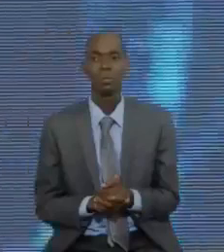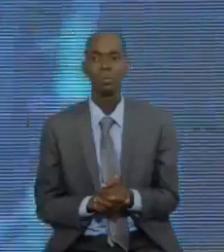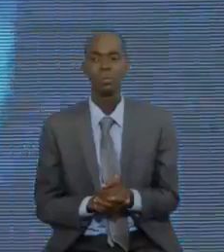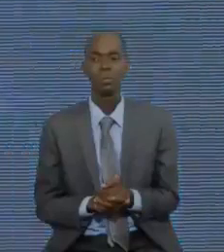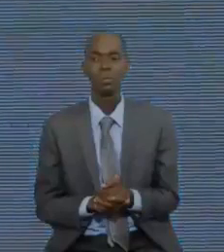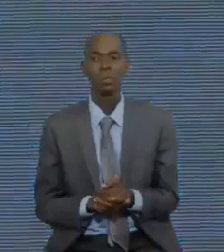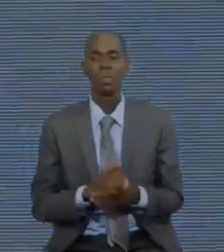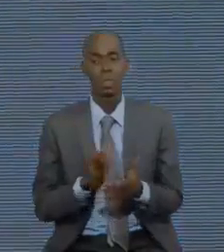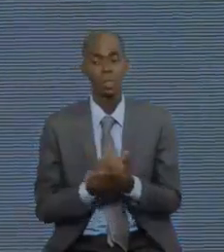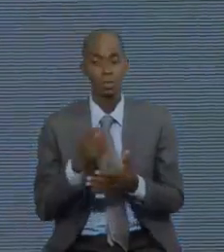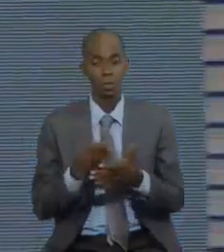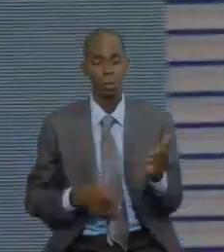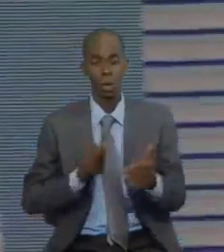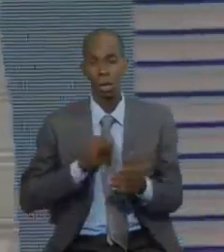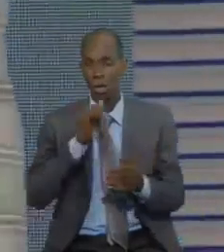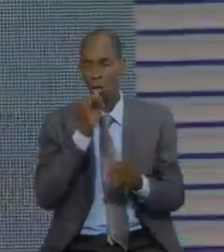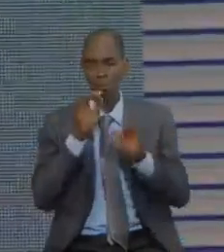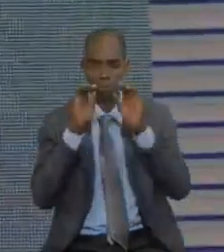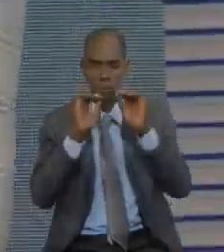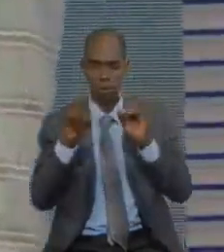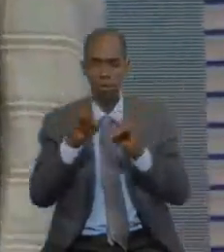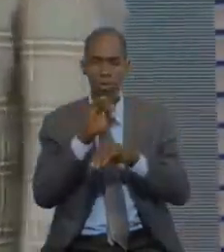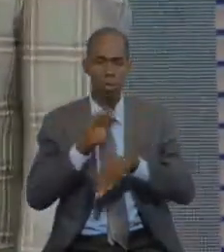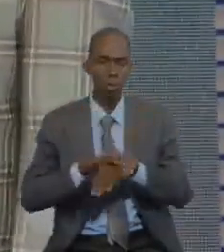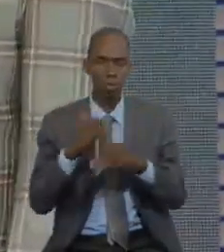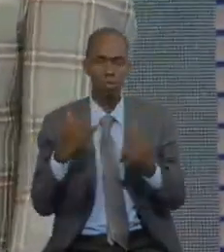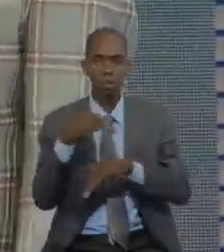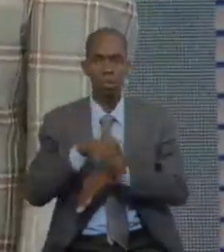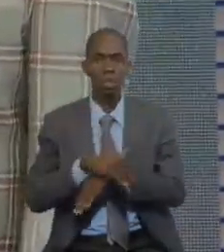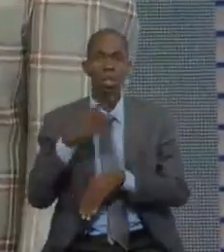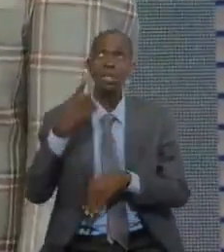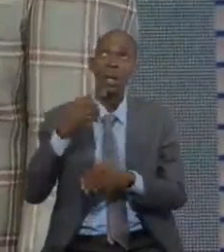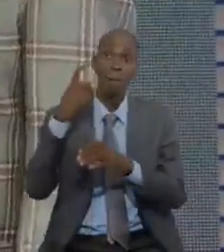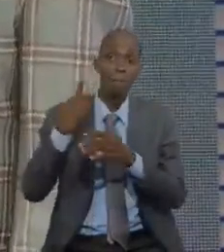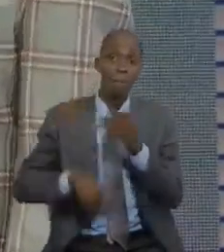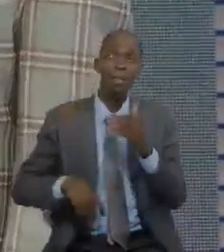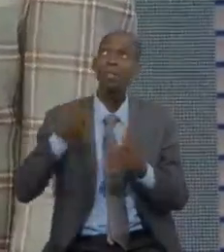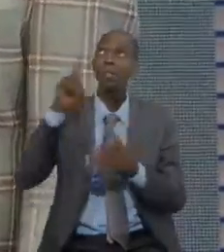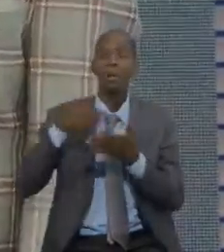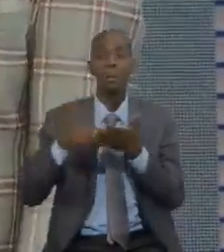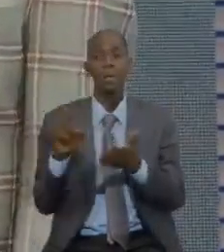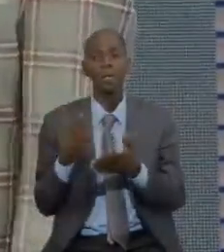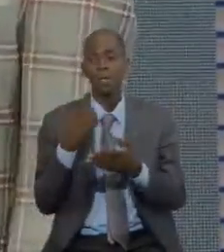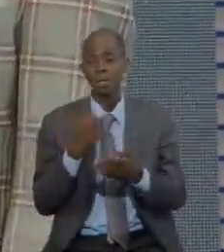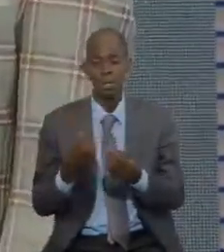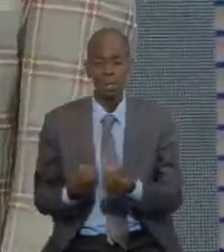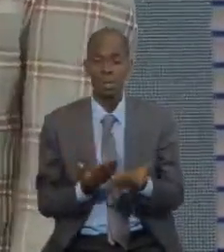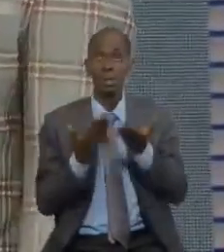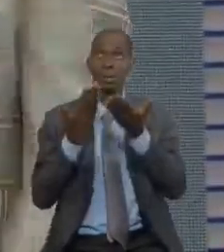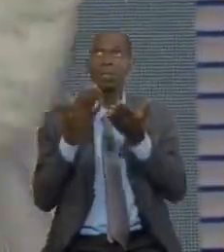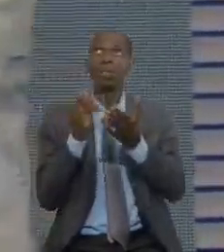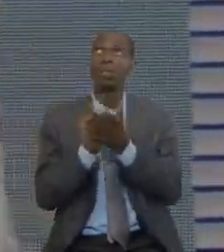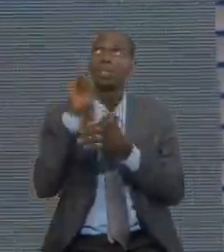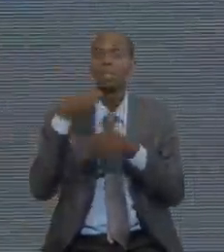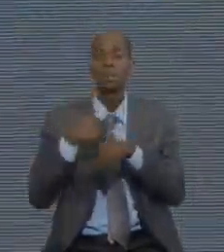That's what I'm talking about tonight. The price he paid. The sacrifice that he